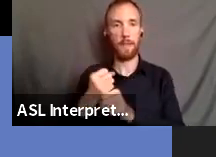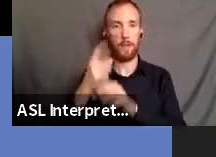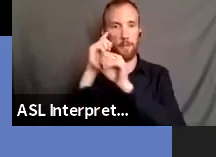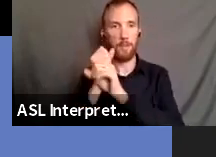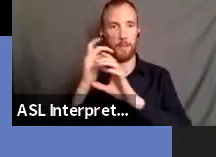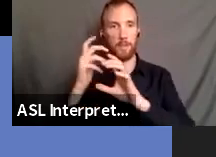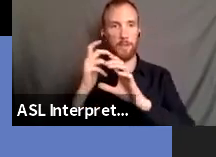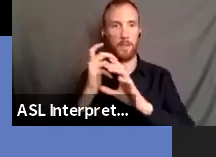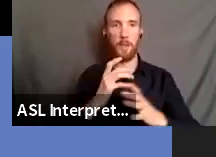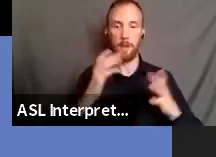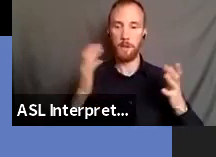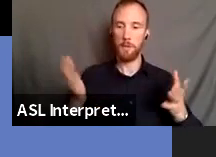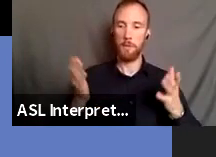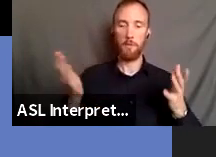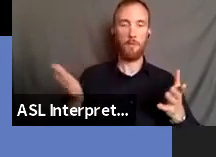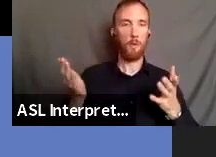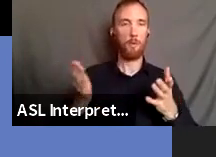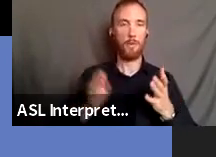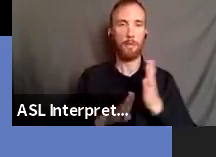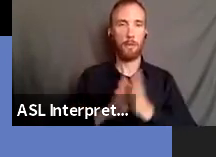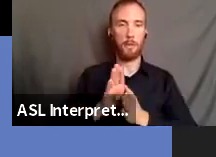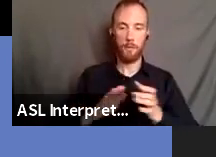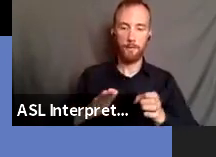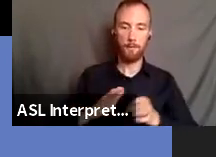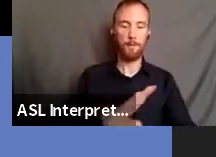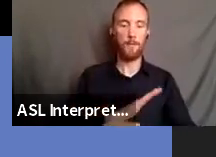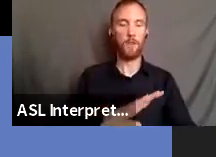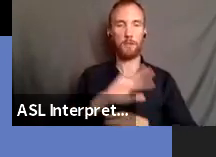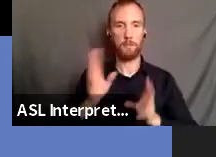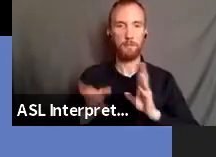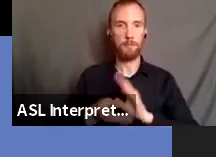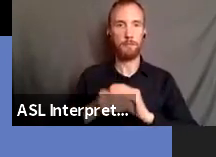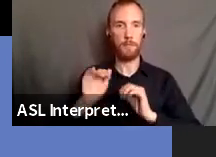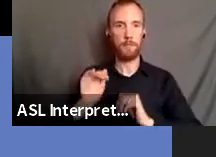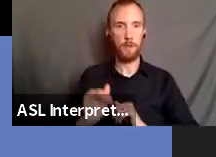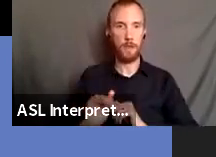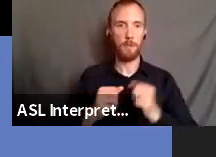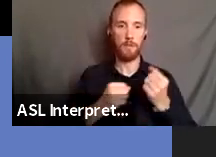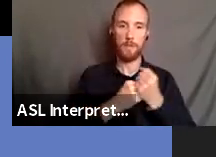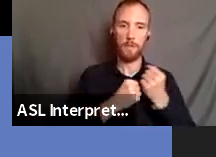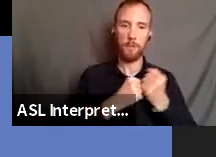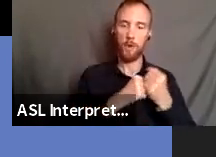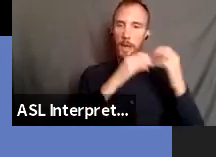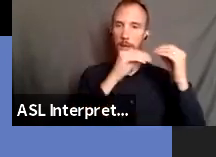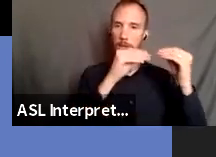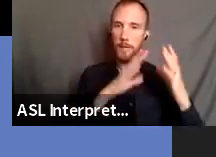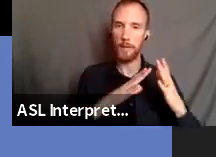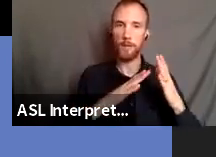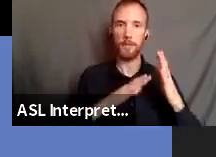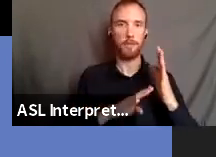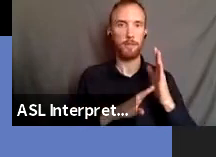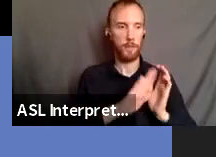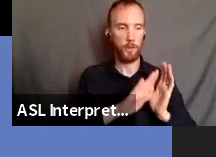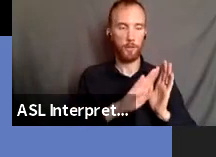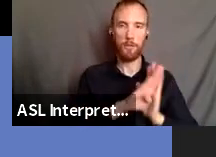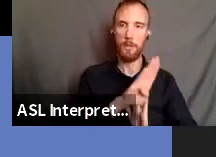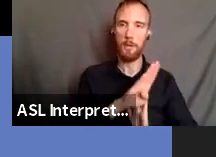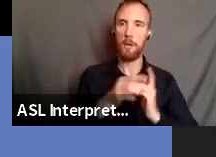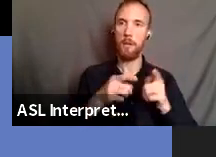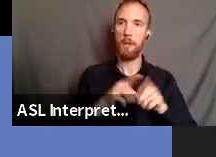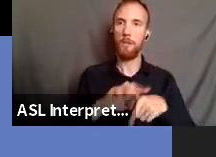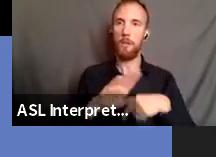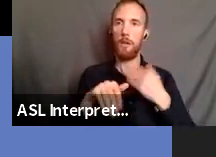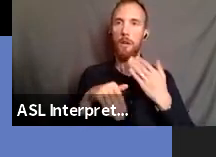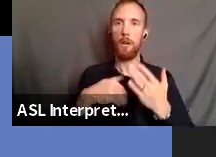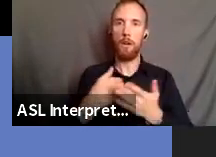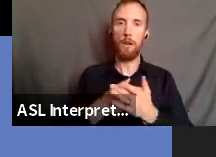development of a whole child to support talented and empowered educators and to support all of our collective stakeholders